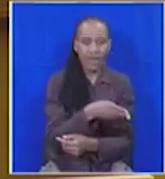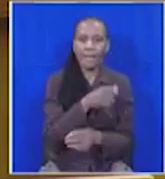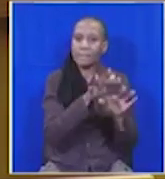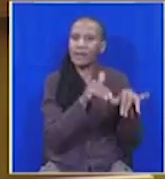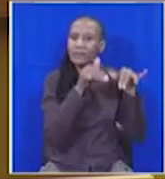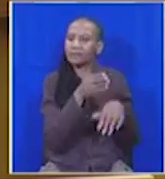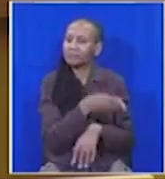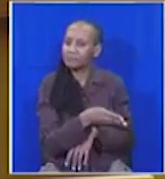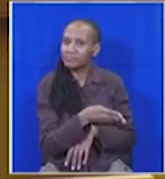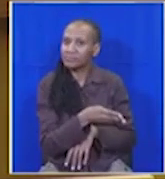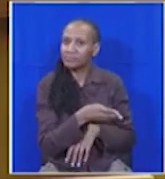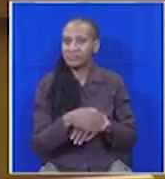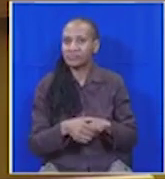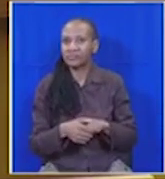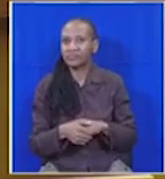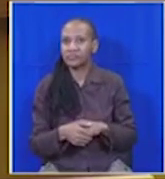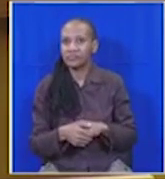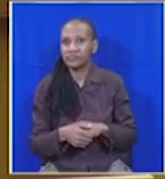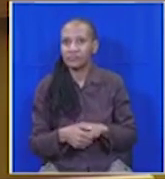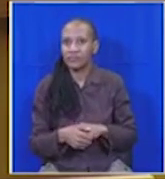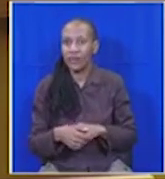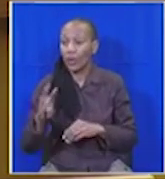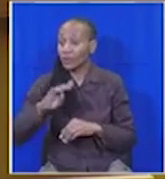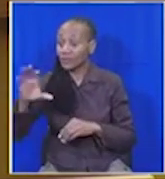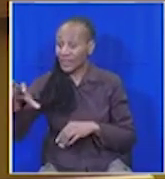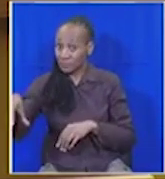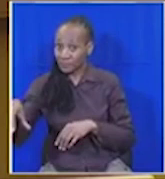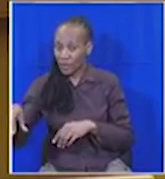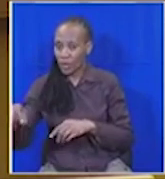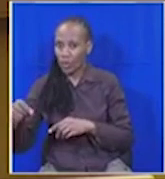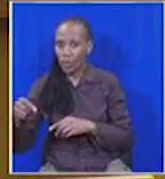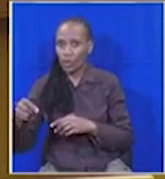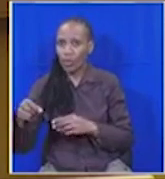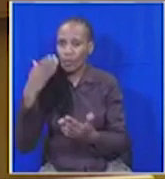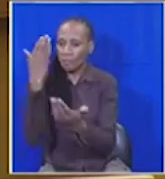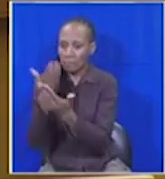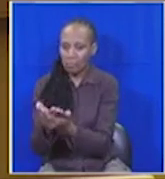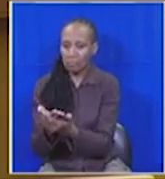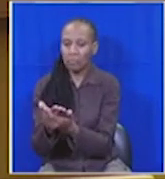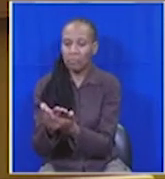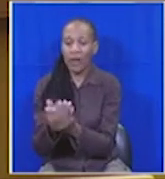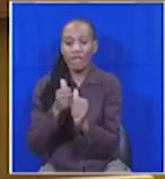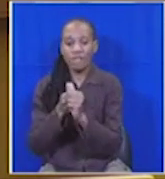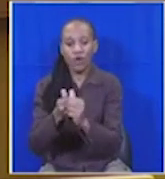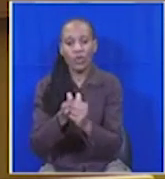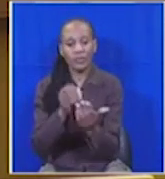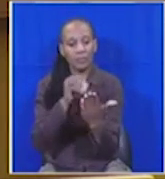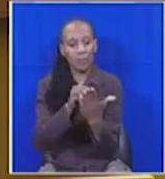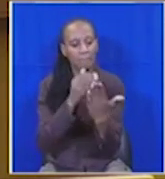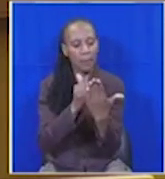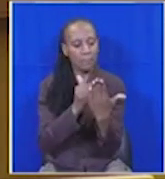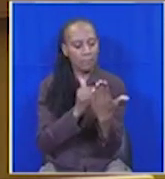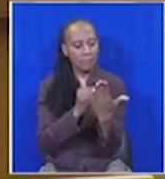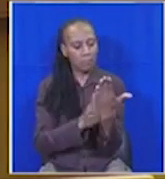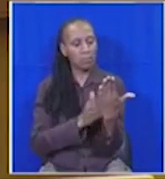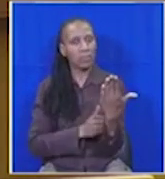the chief whip. Then orders of the day and notices of motion on the order paper, which shall